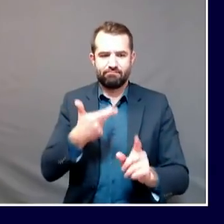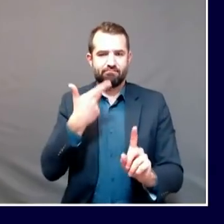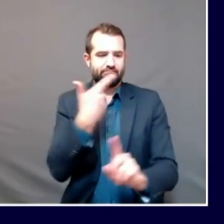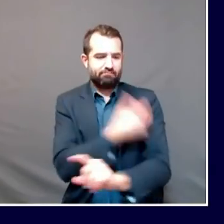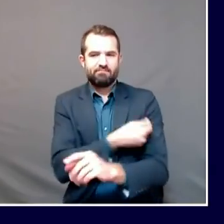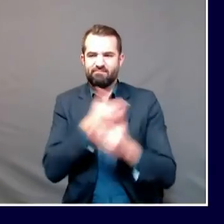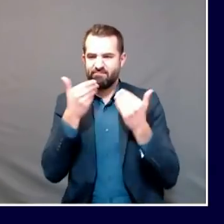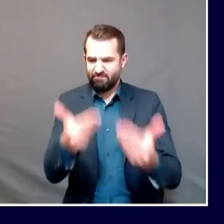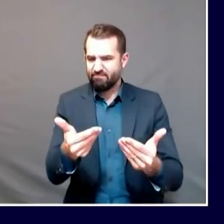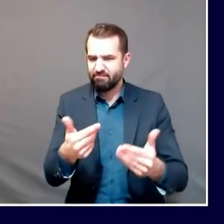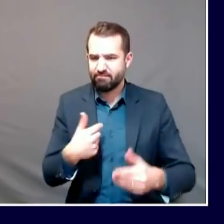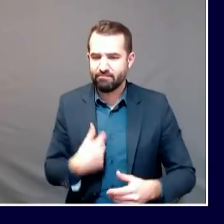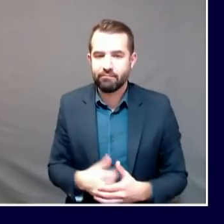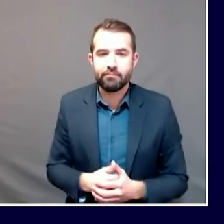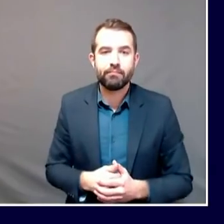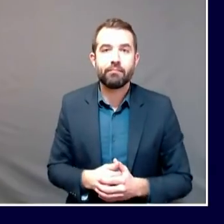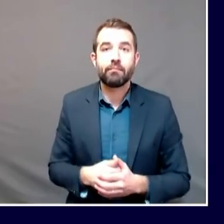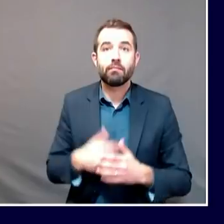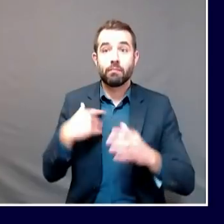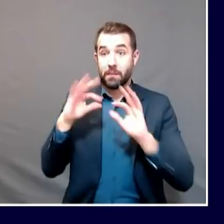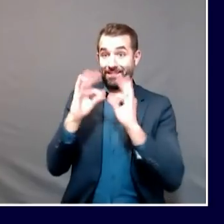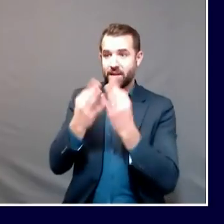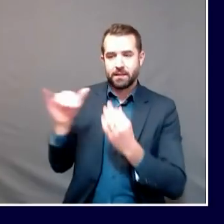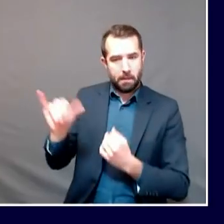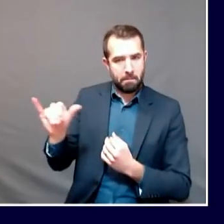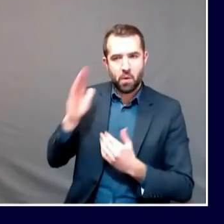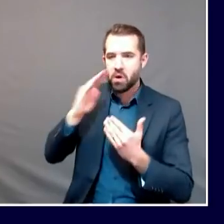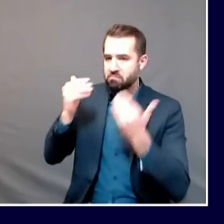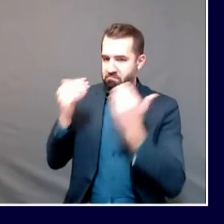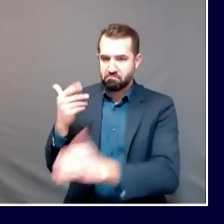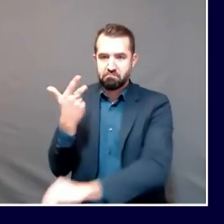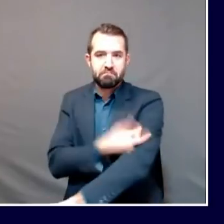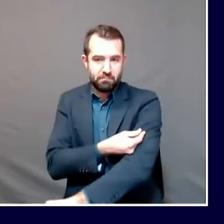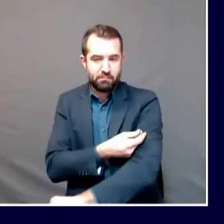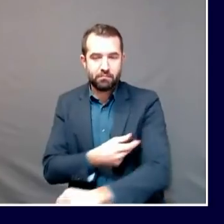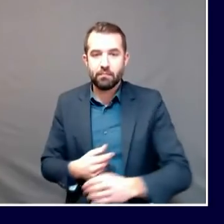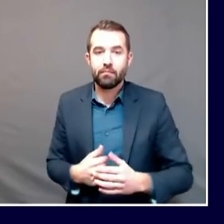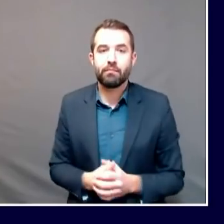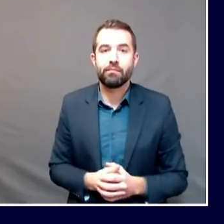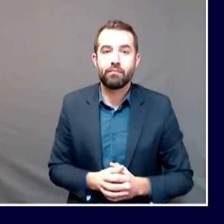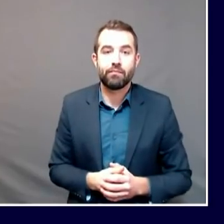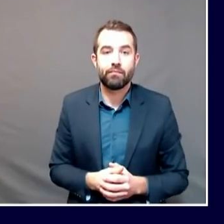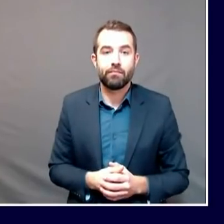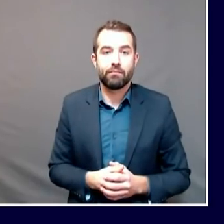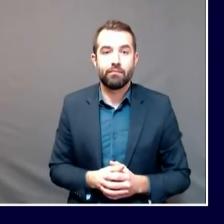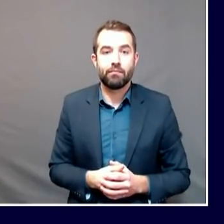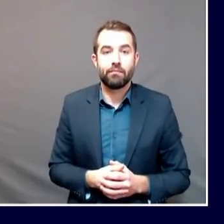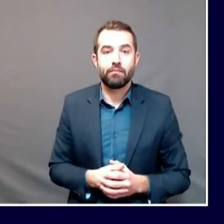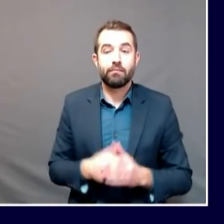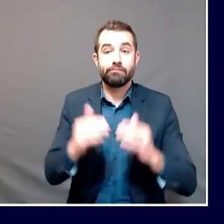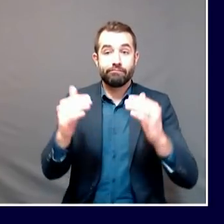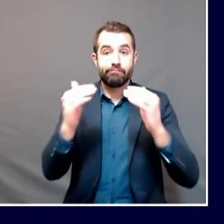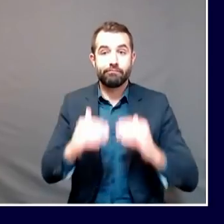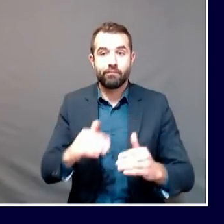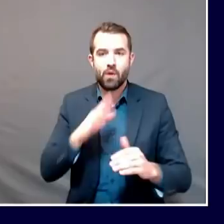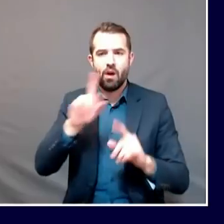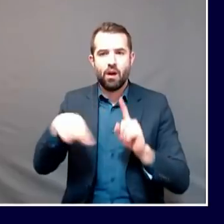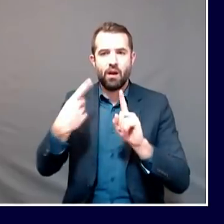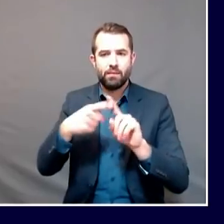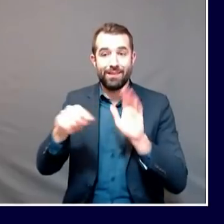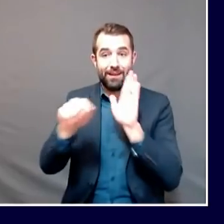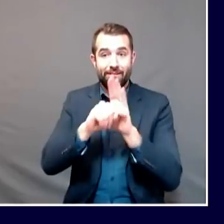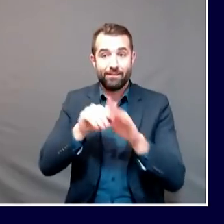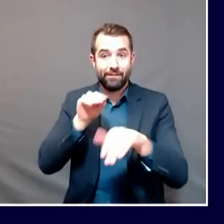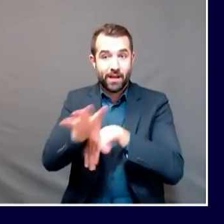that most of the side effects that occur after a vaccine happen in the first few weeks, not